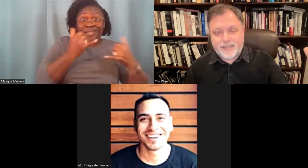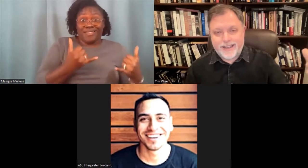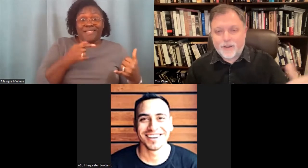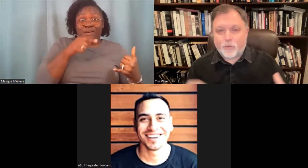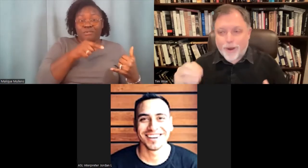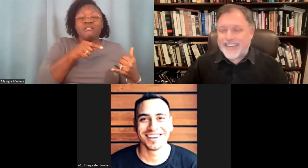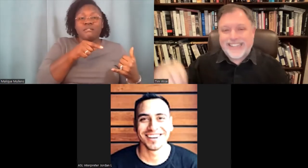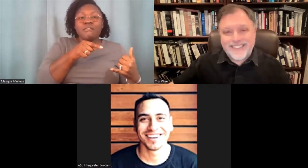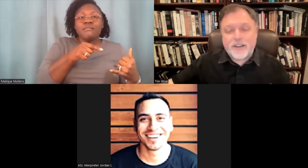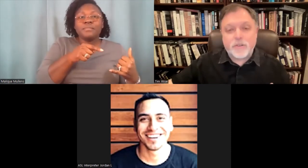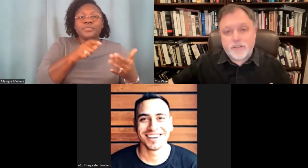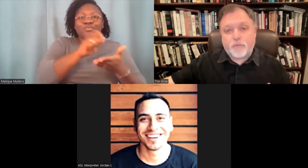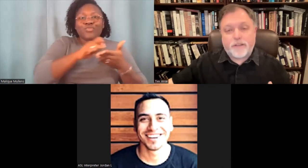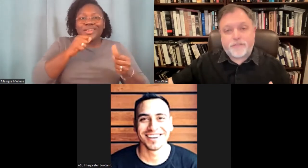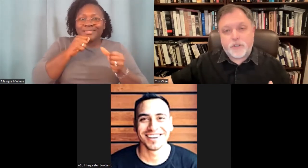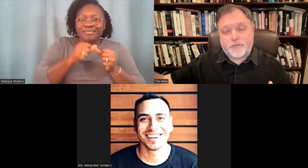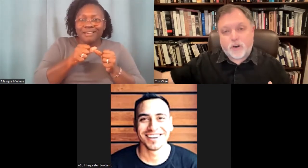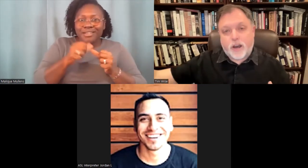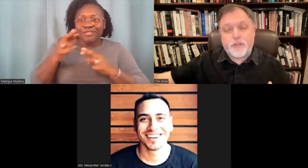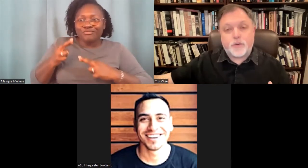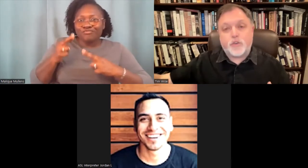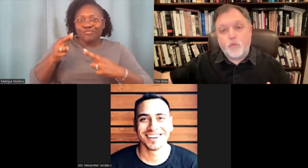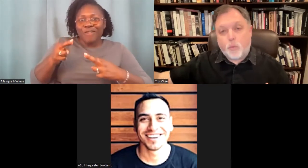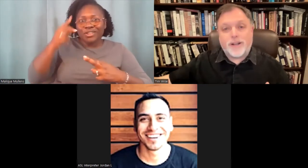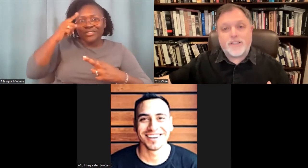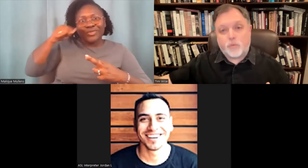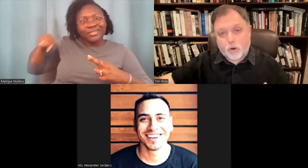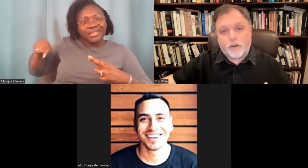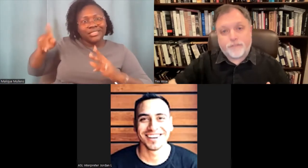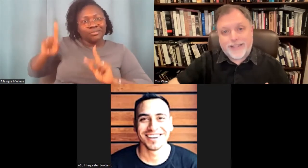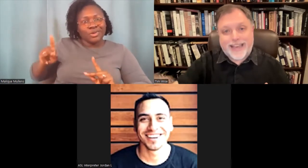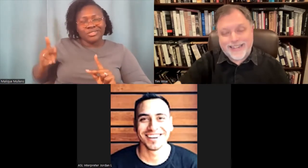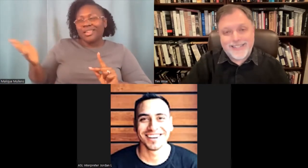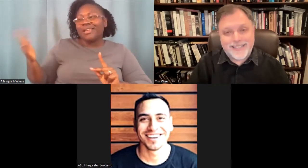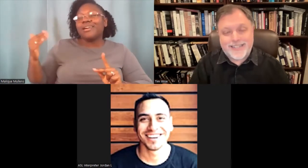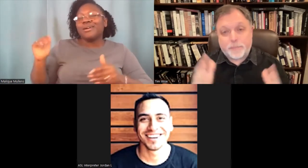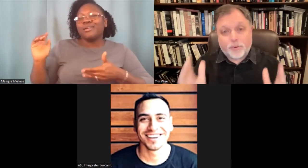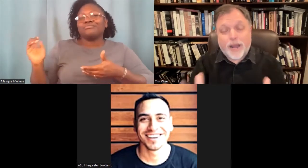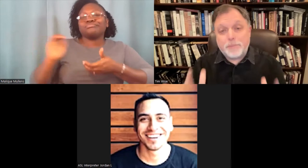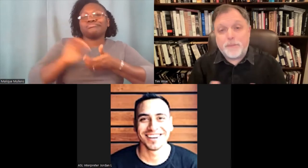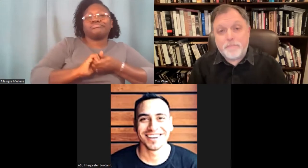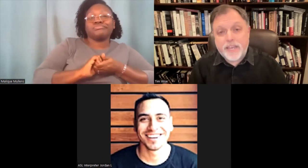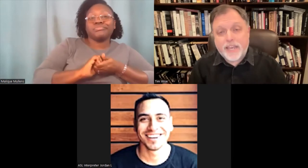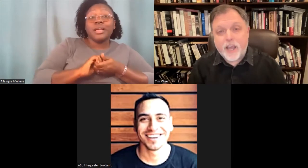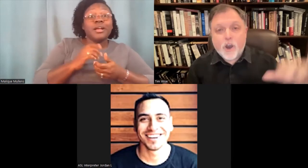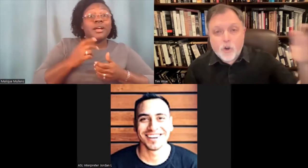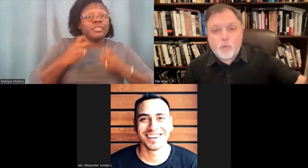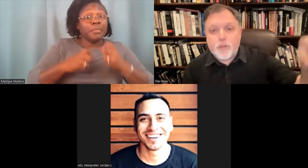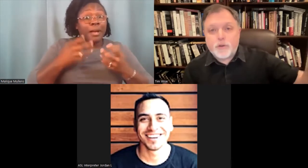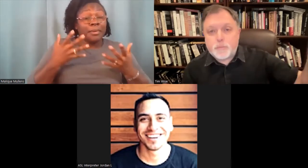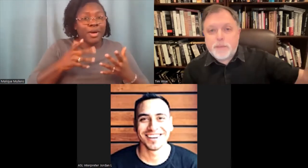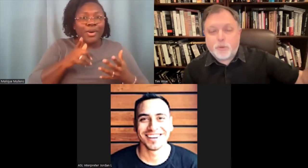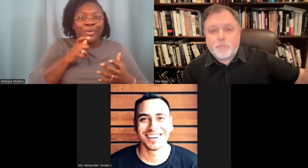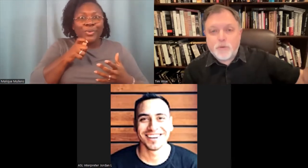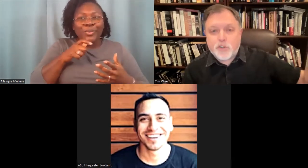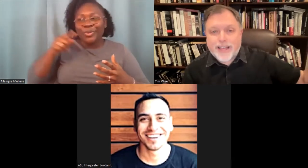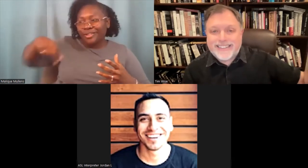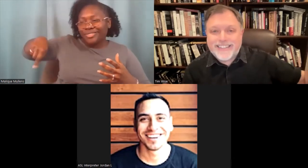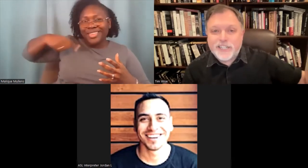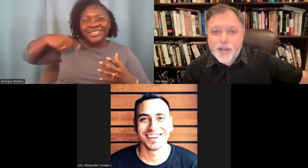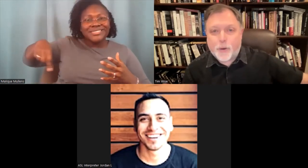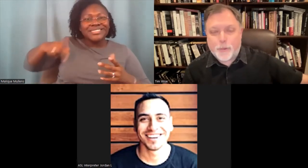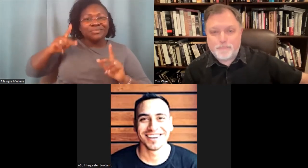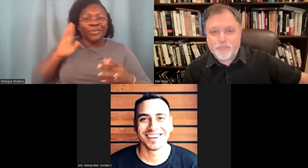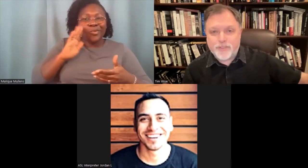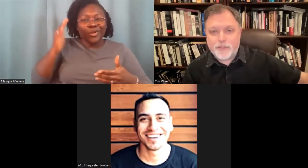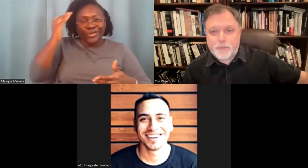entity, writing letters of reference for others who want to work for that entity. The problem being, who are those people most likely